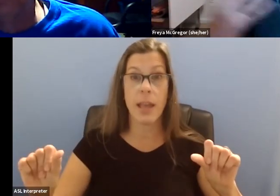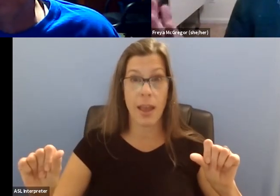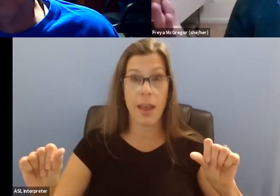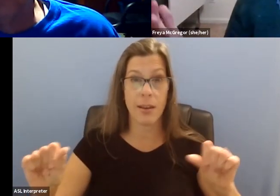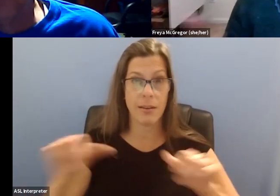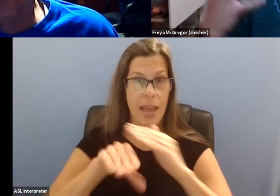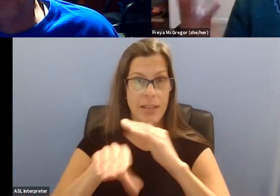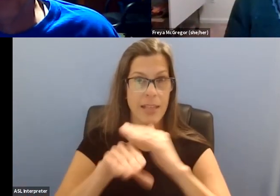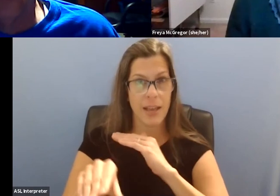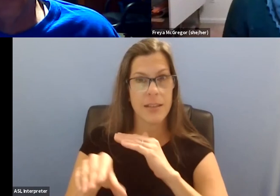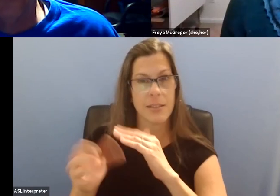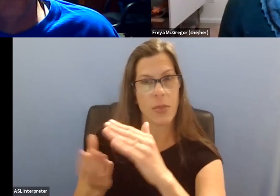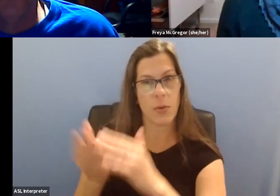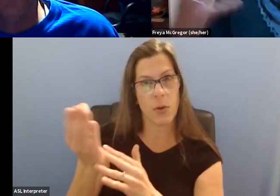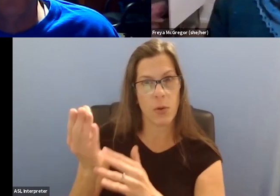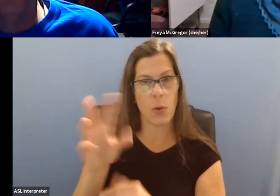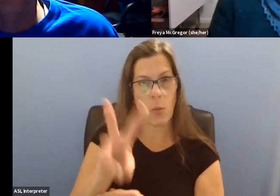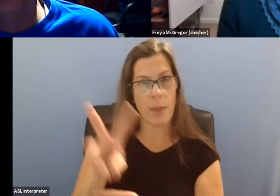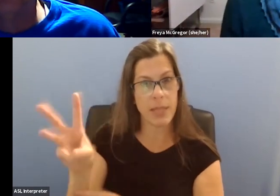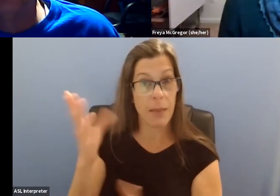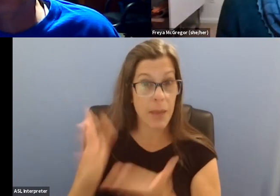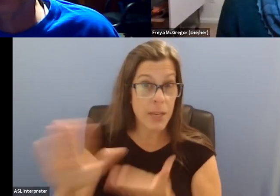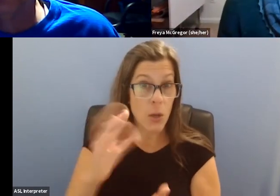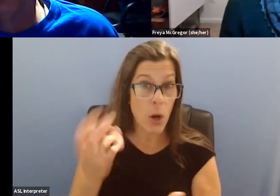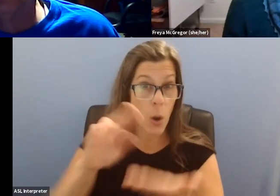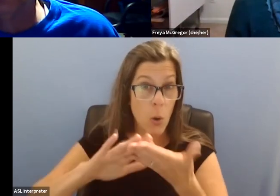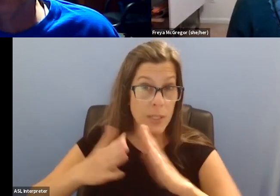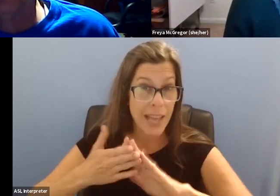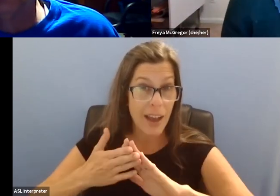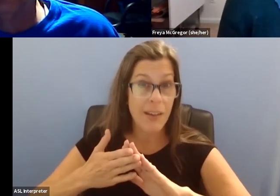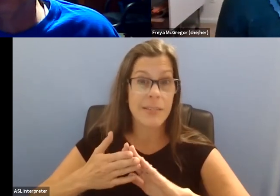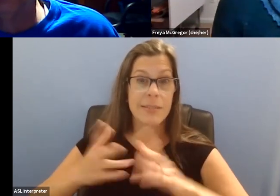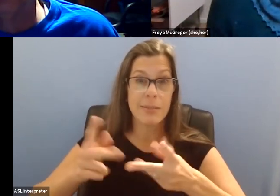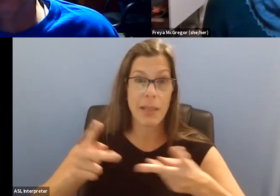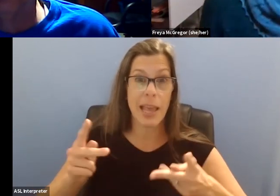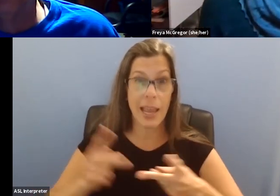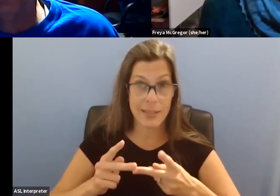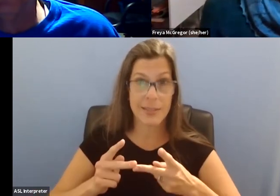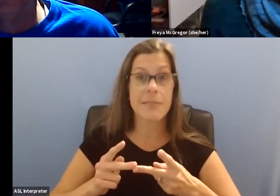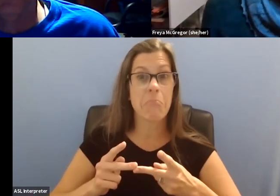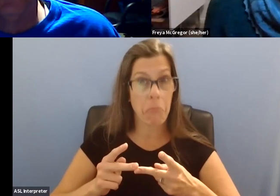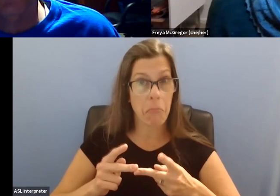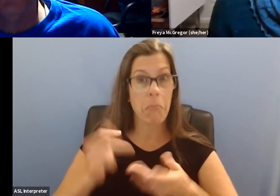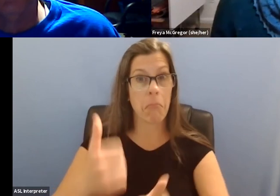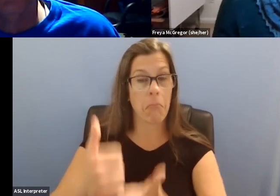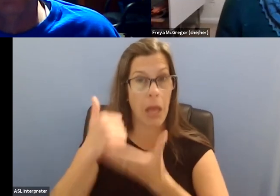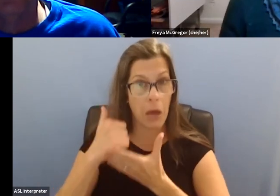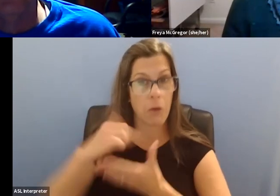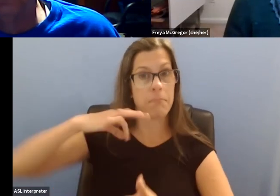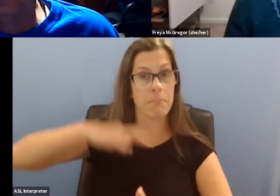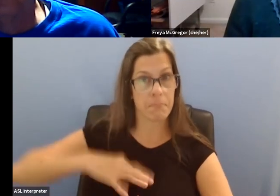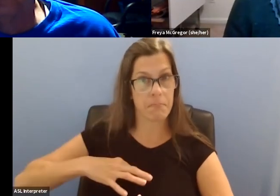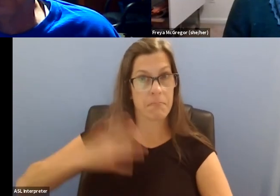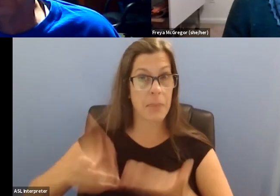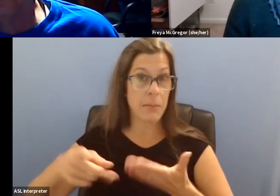because you might find that that's useful in your own communities. Um, you might want to host a similar program with your local school for the blind or something like that.